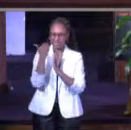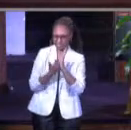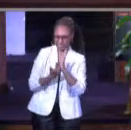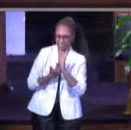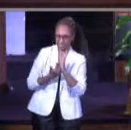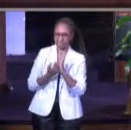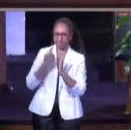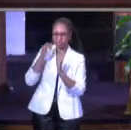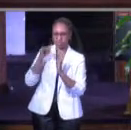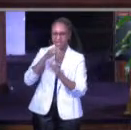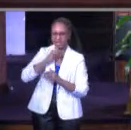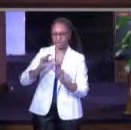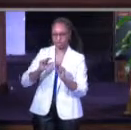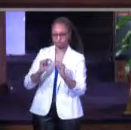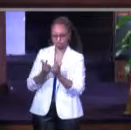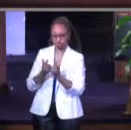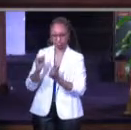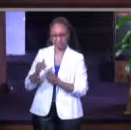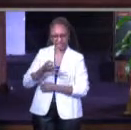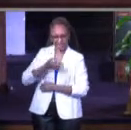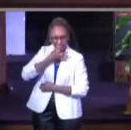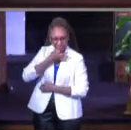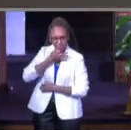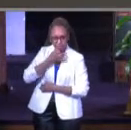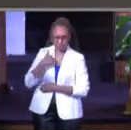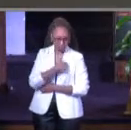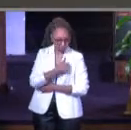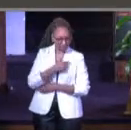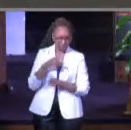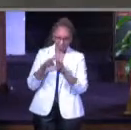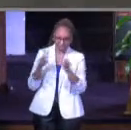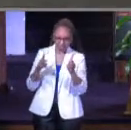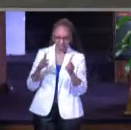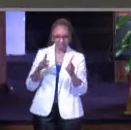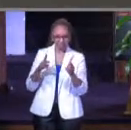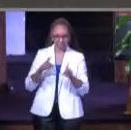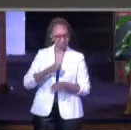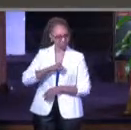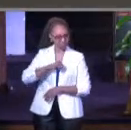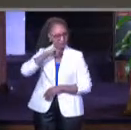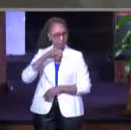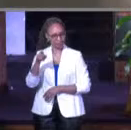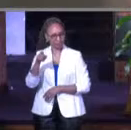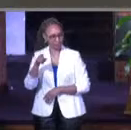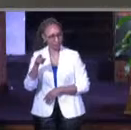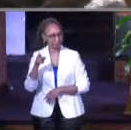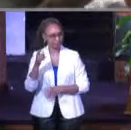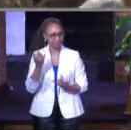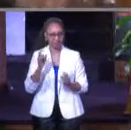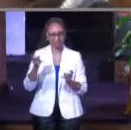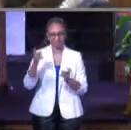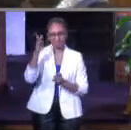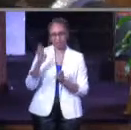for that age group to be there. And so aren't we so proud of our own? Come on, one more time, let's give God